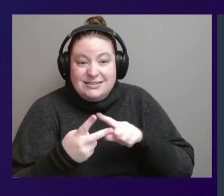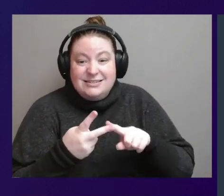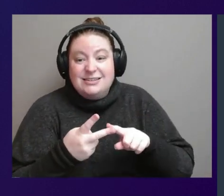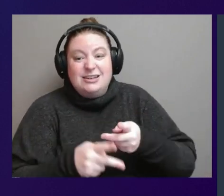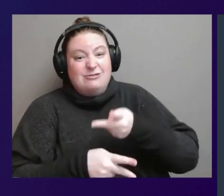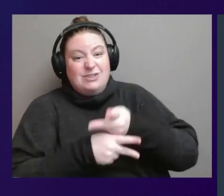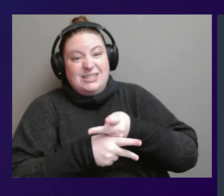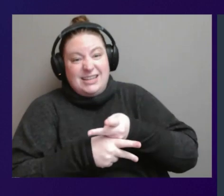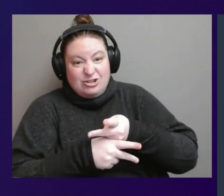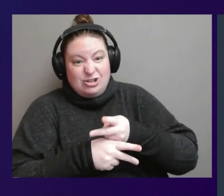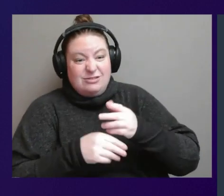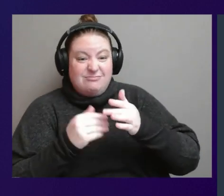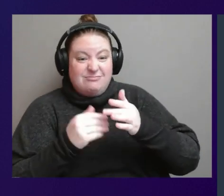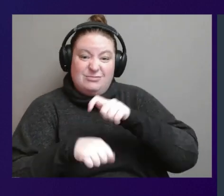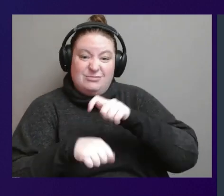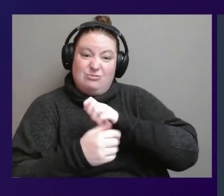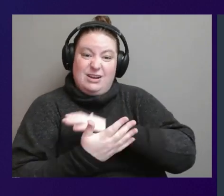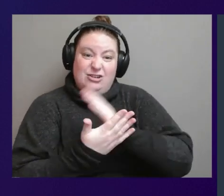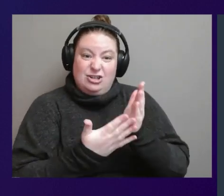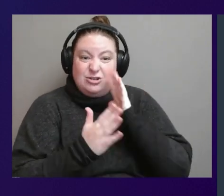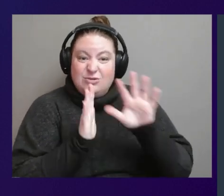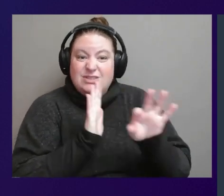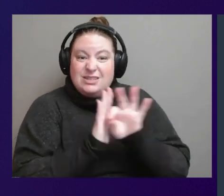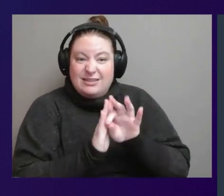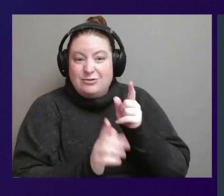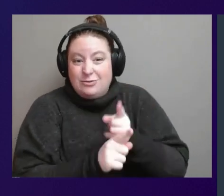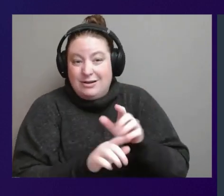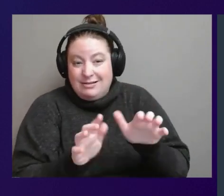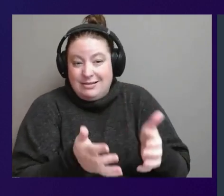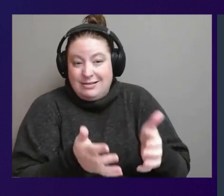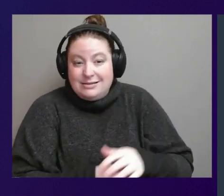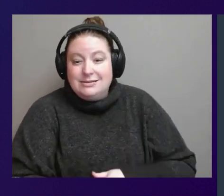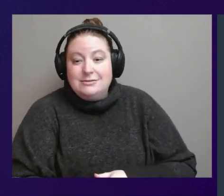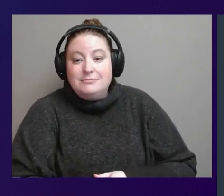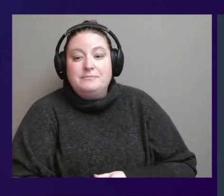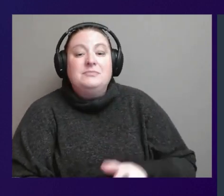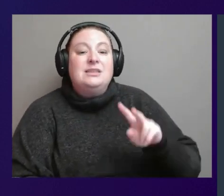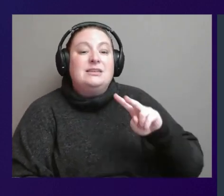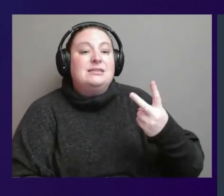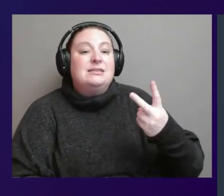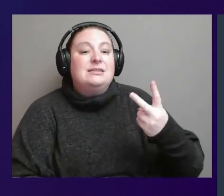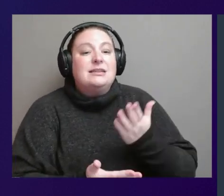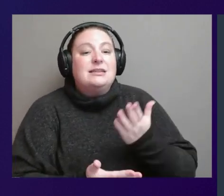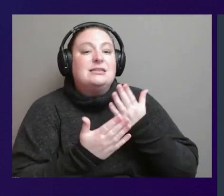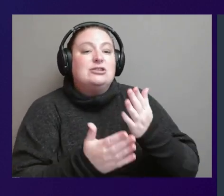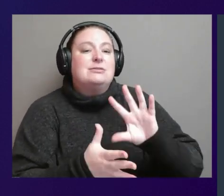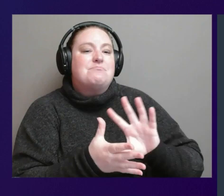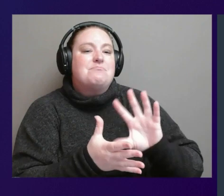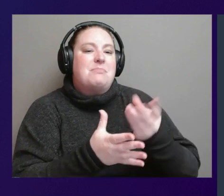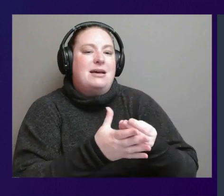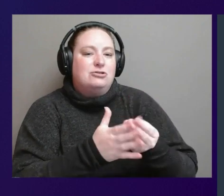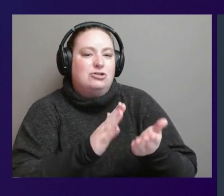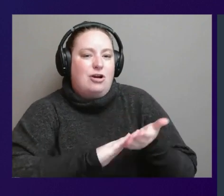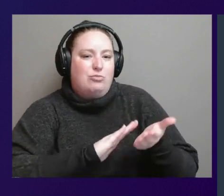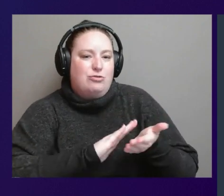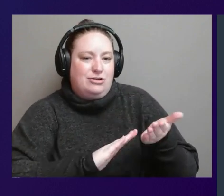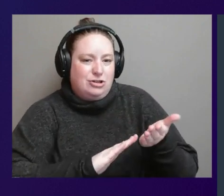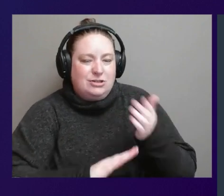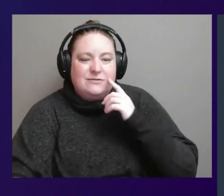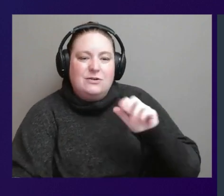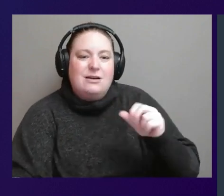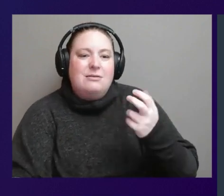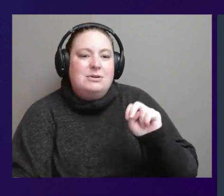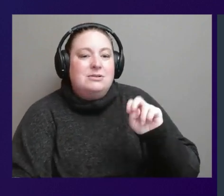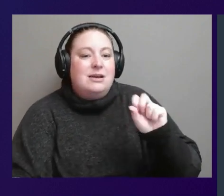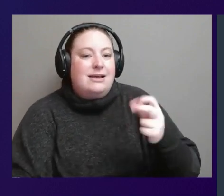right archive storage class. Secondly, we recommend that you use Amazon S3 batch operations with the standard restores in Amazon S3 Glacier